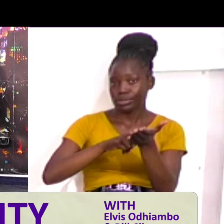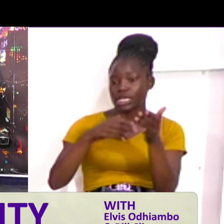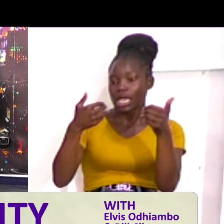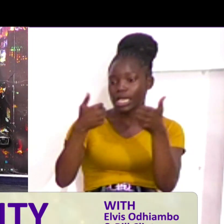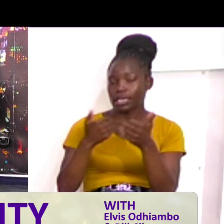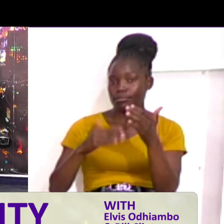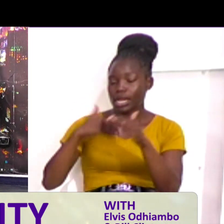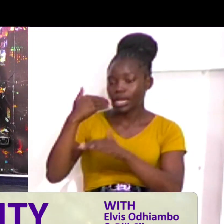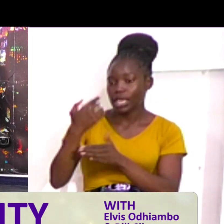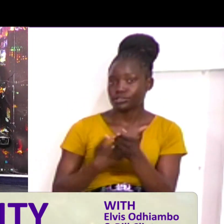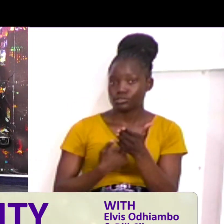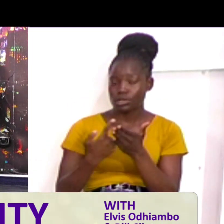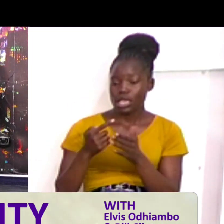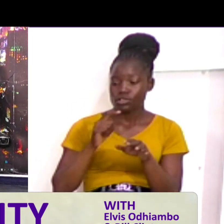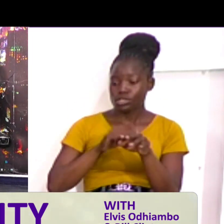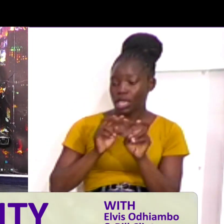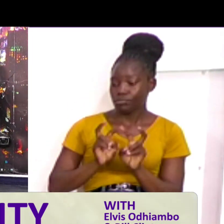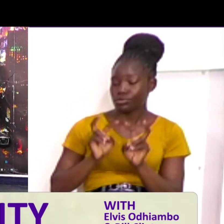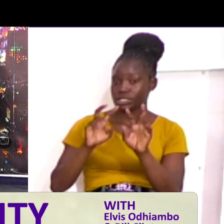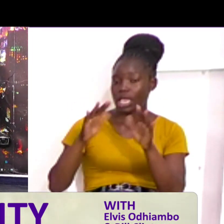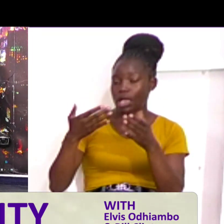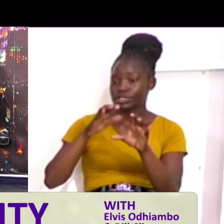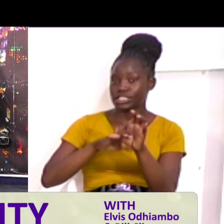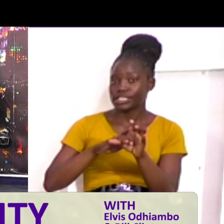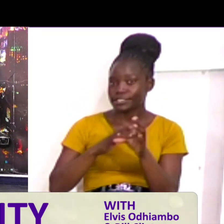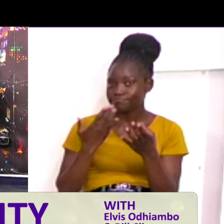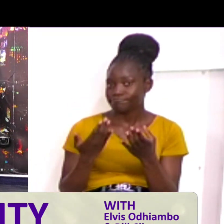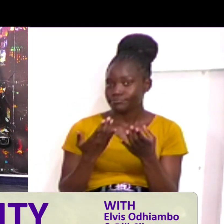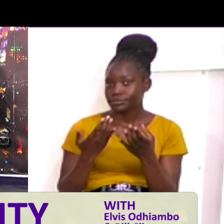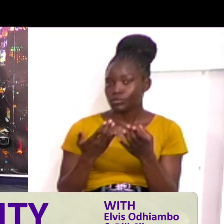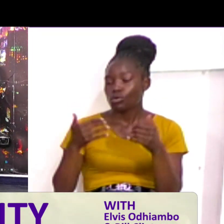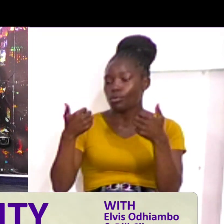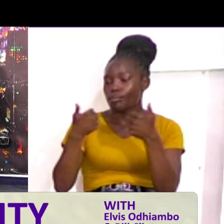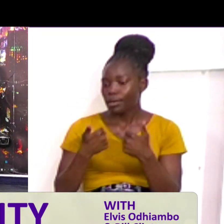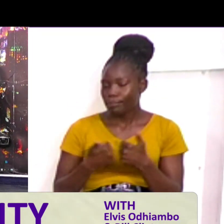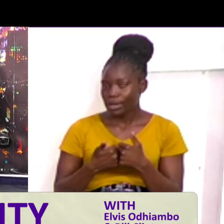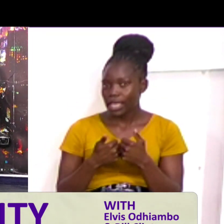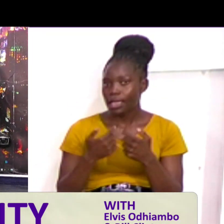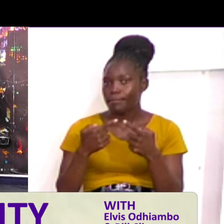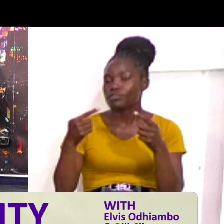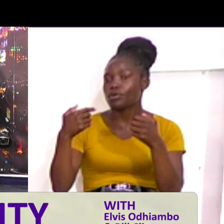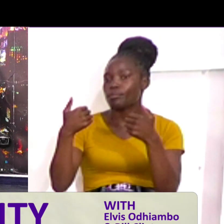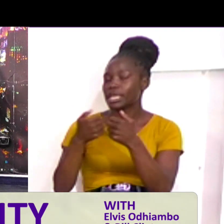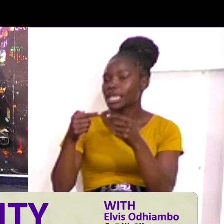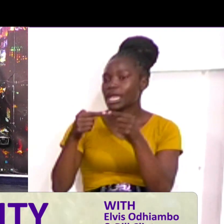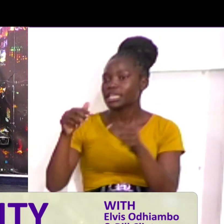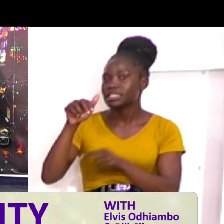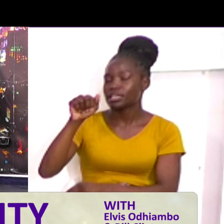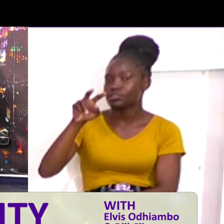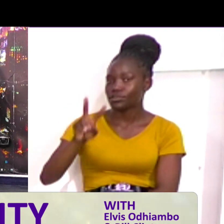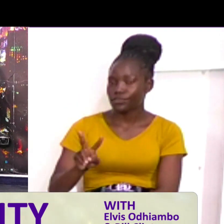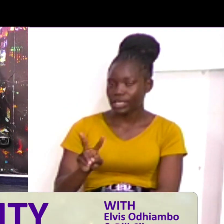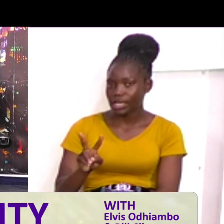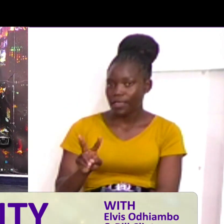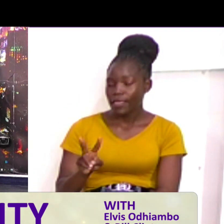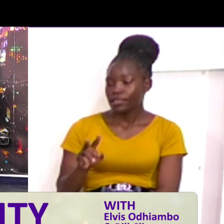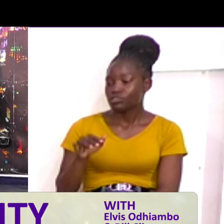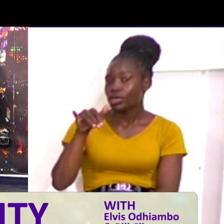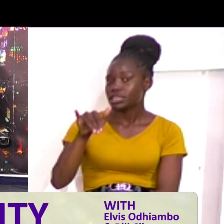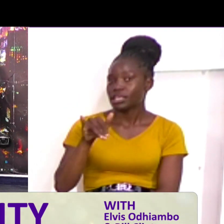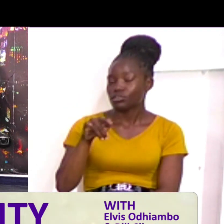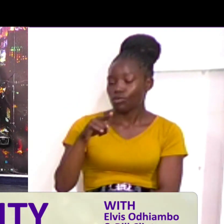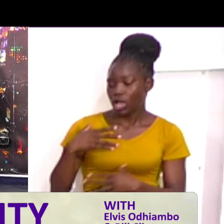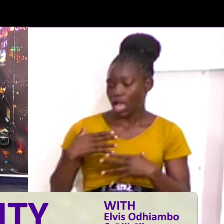next week. When you look at how Chelsea coming up before facing Aston Villa, 5-1 against Middlesbrough. Yeah. That is